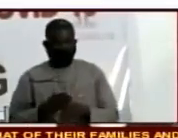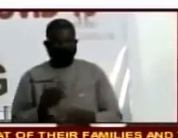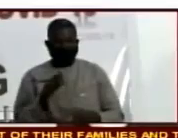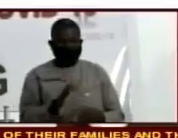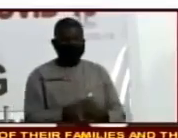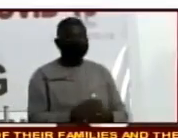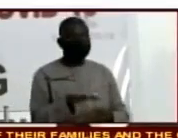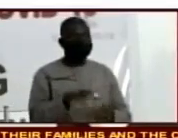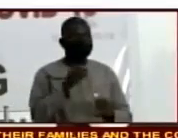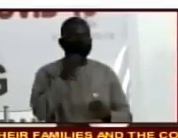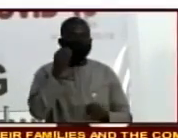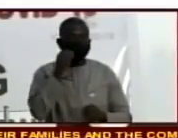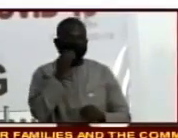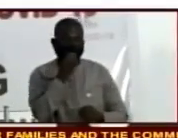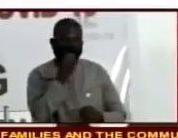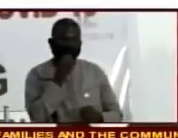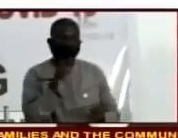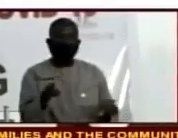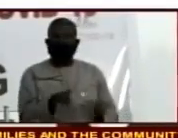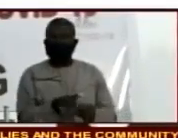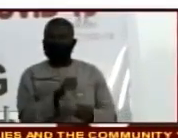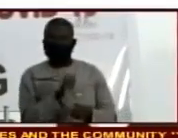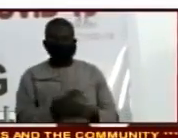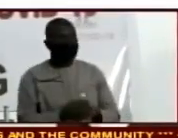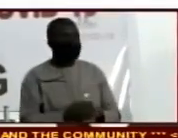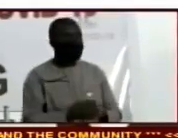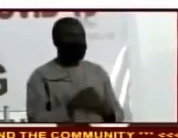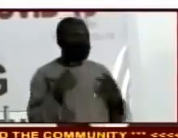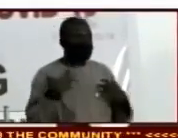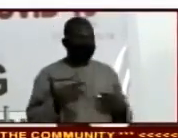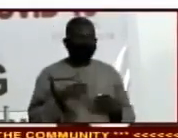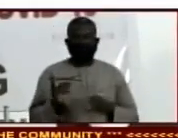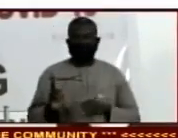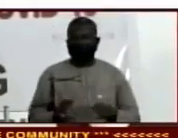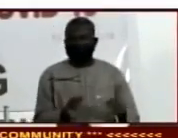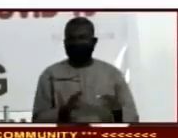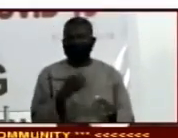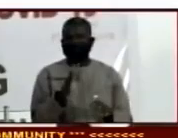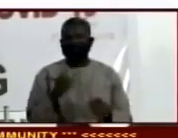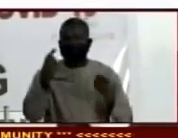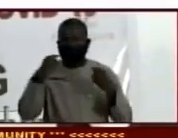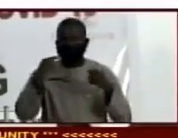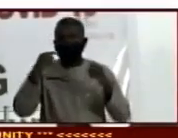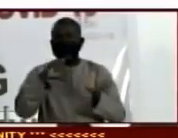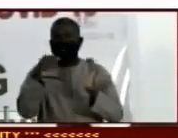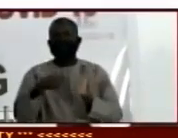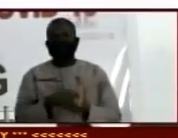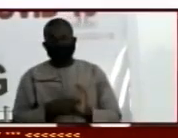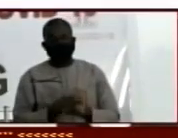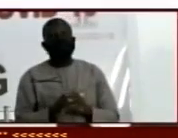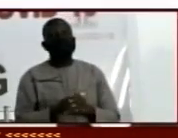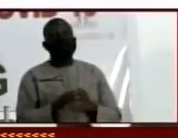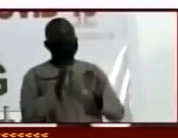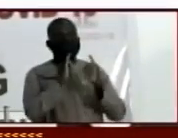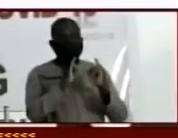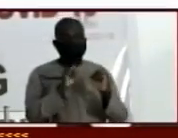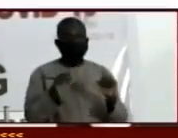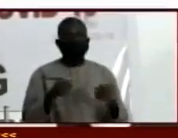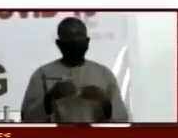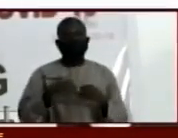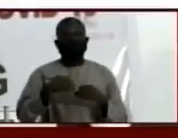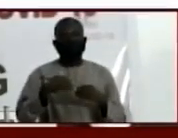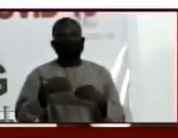rations as a feasible method of achieving this directive after exploring